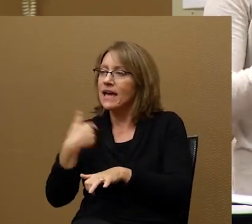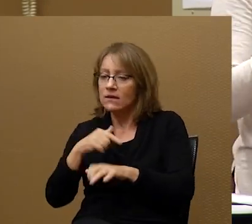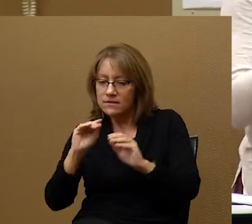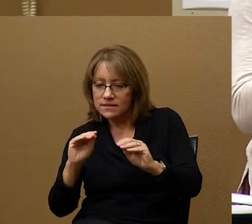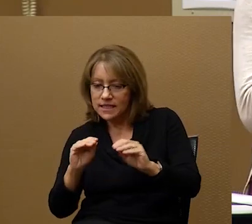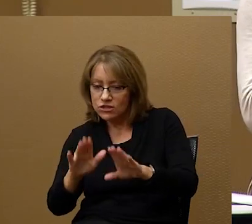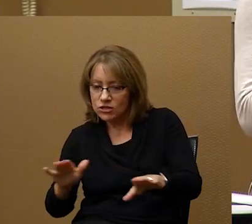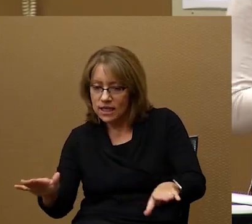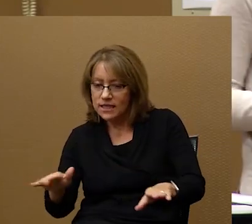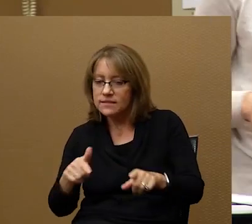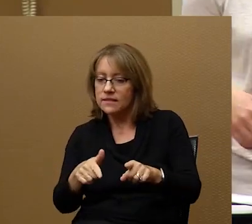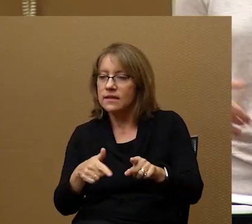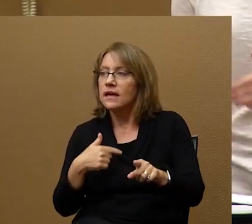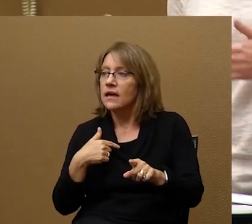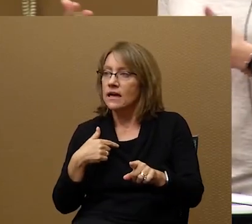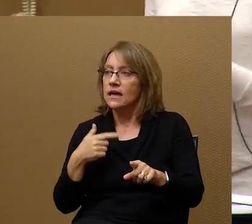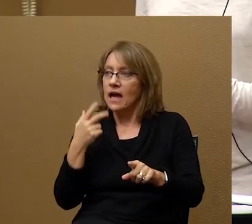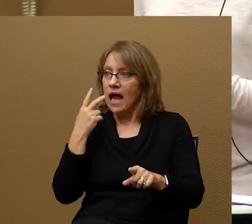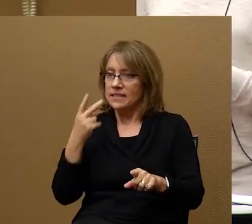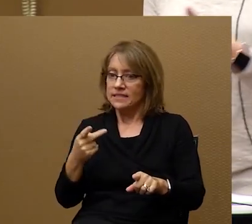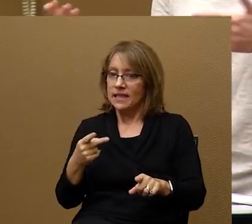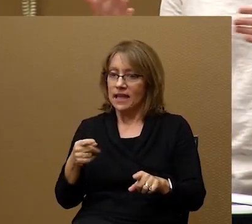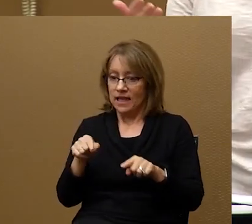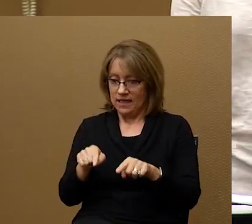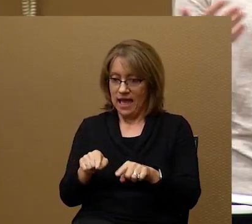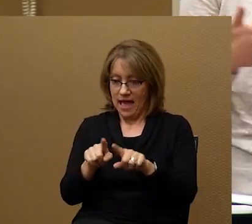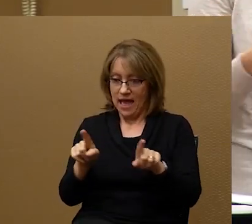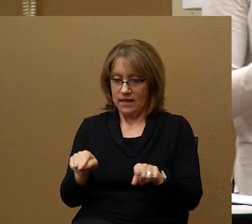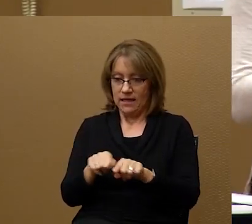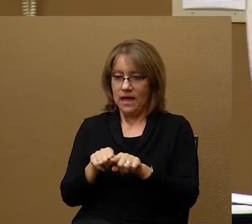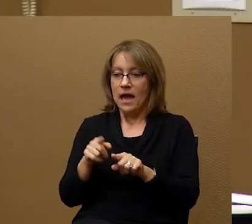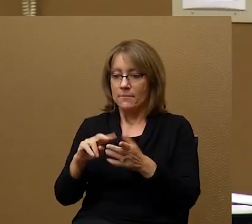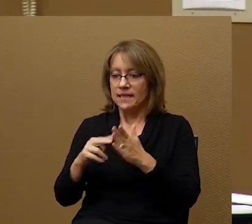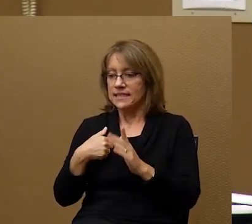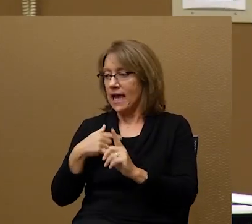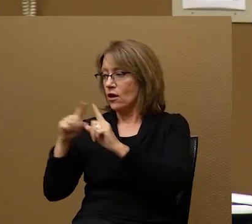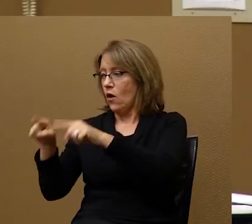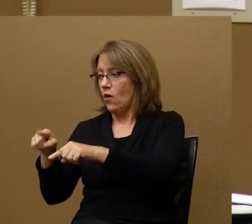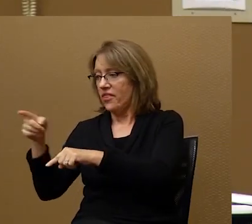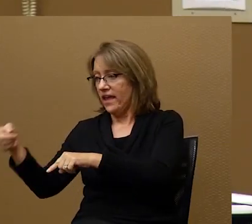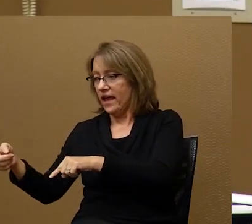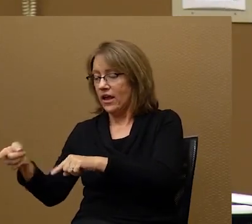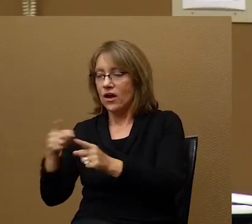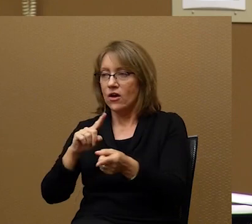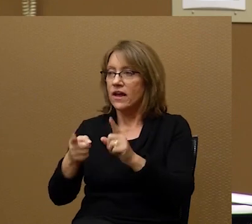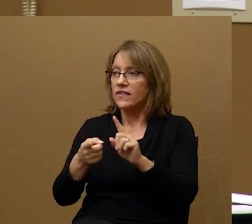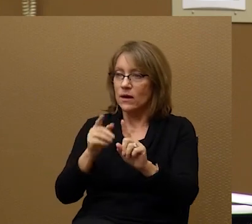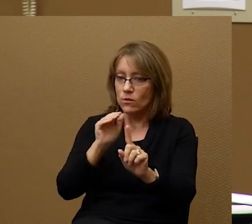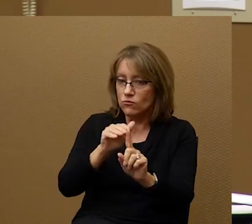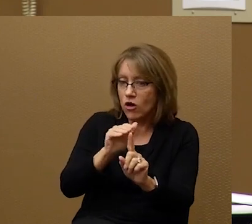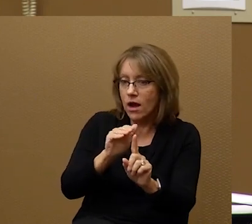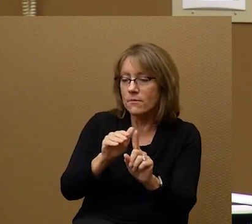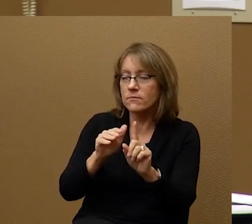how I model it. When I see this, that means I go to here. And then we prompt and reinforce. How many of you are